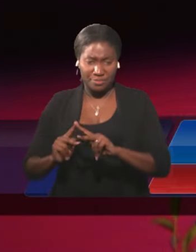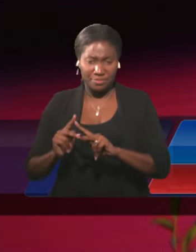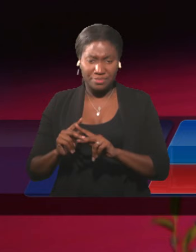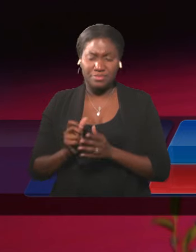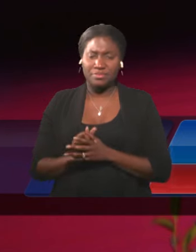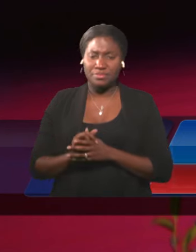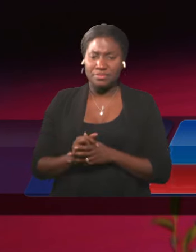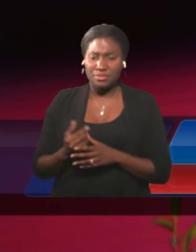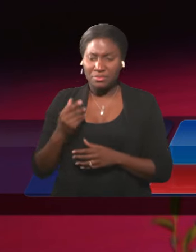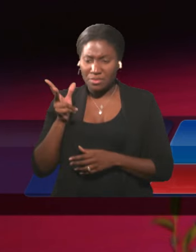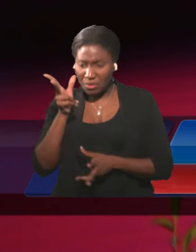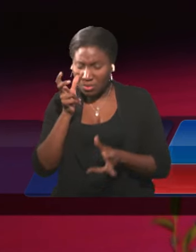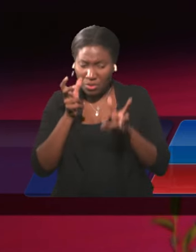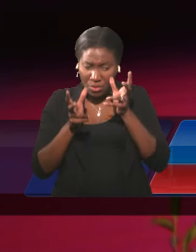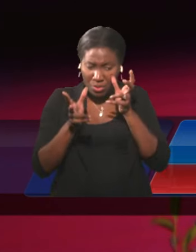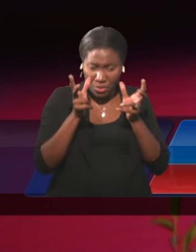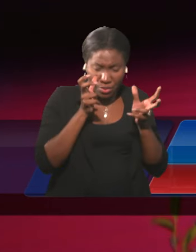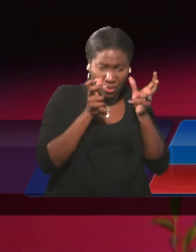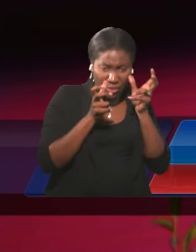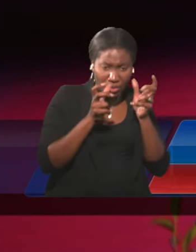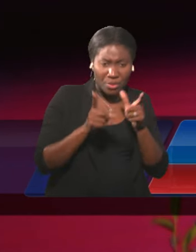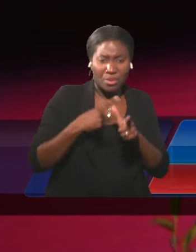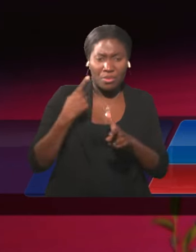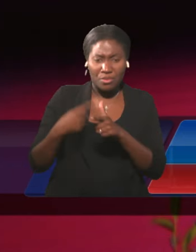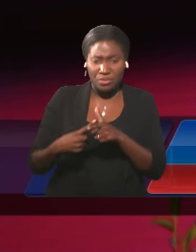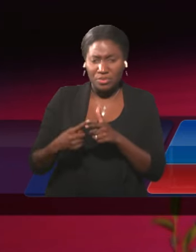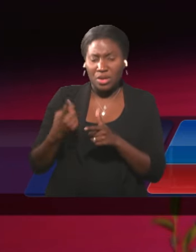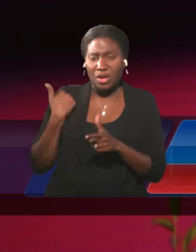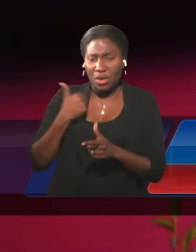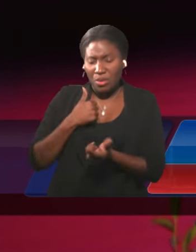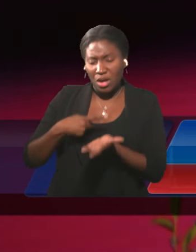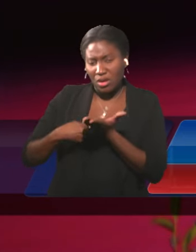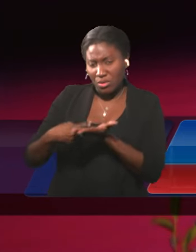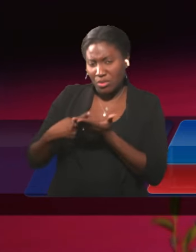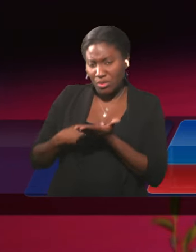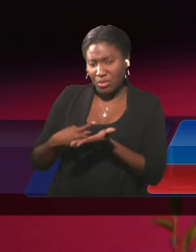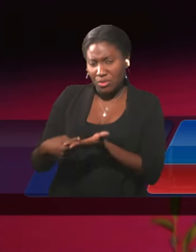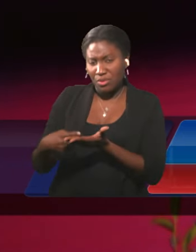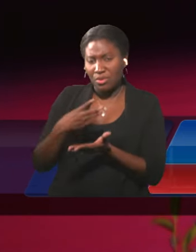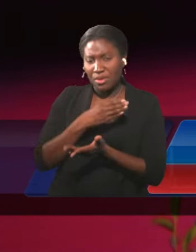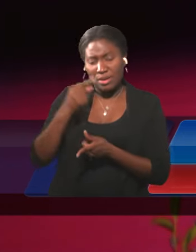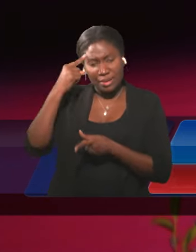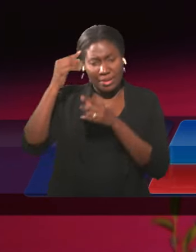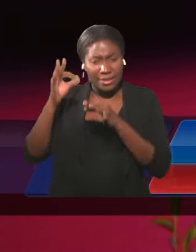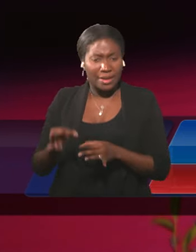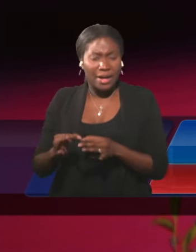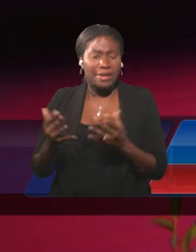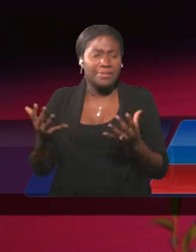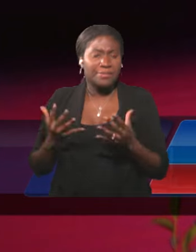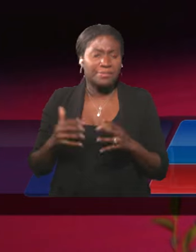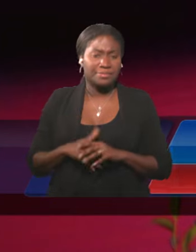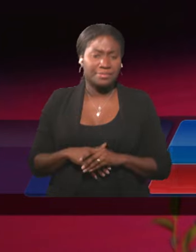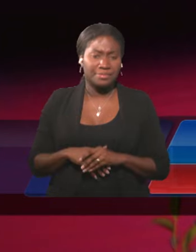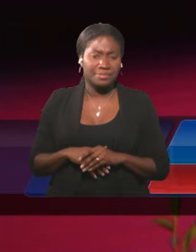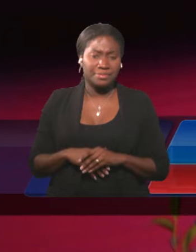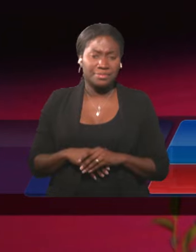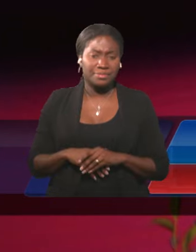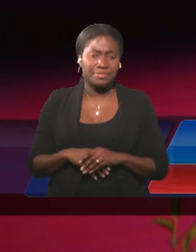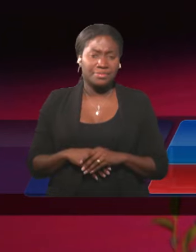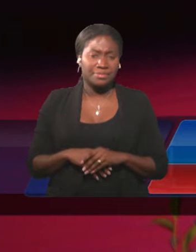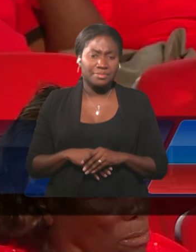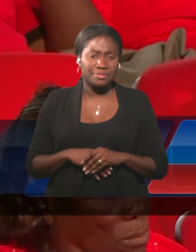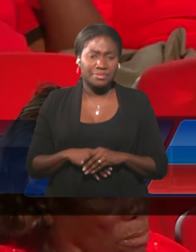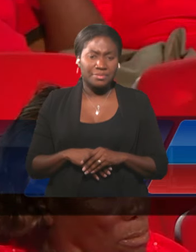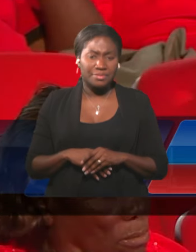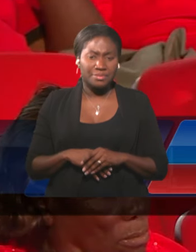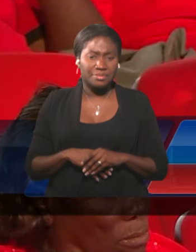the members and those who contributed on this area was as follows. It